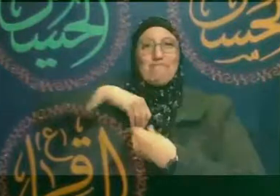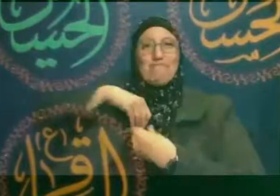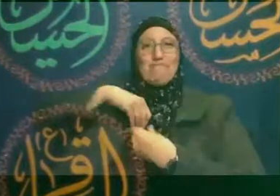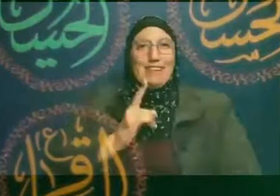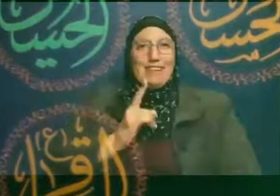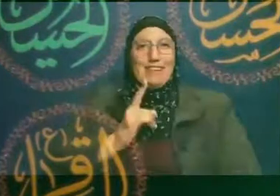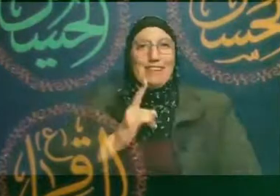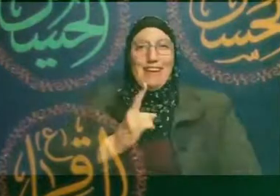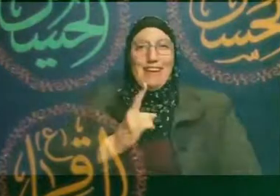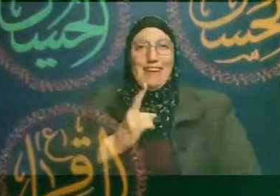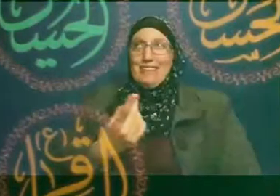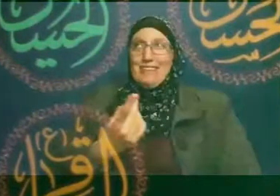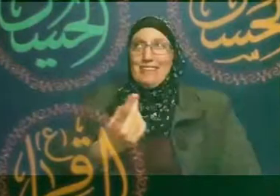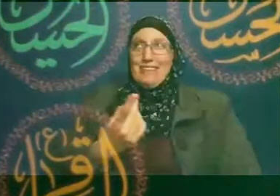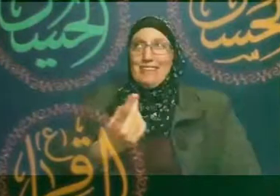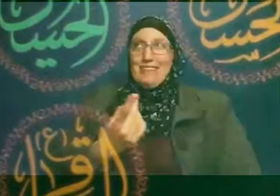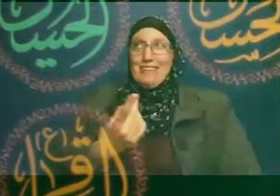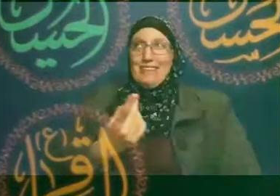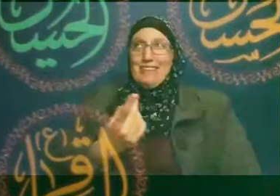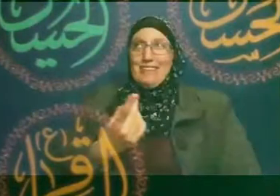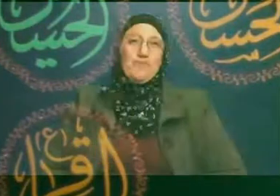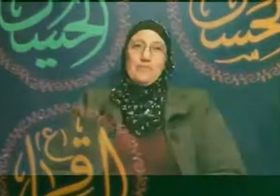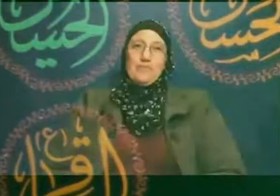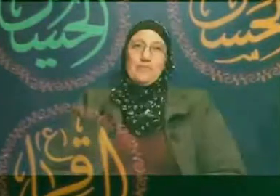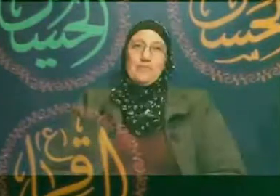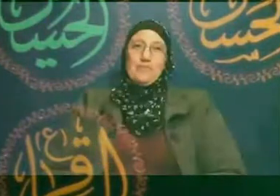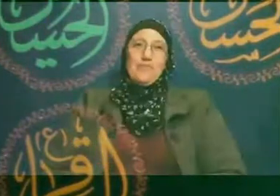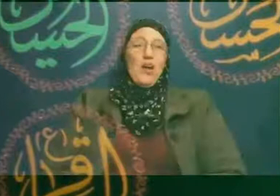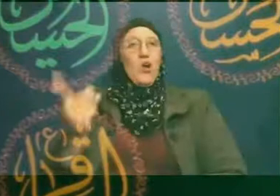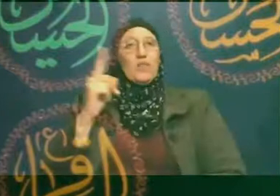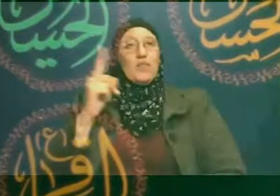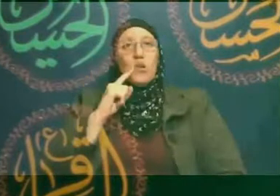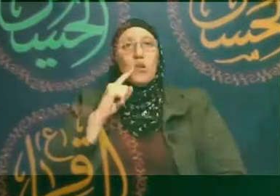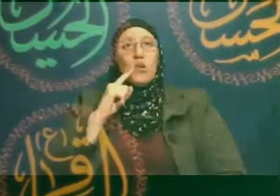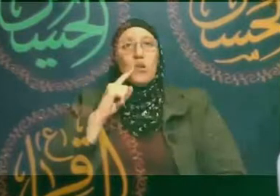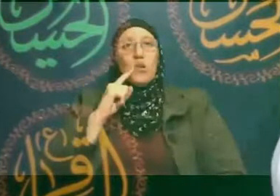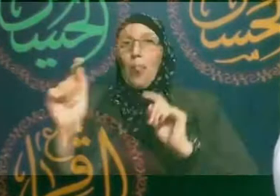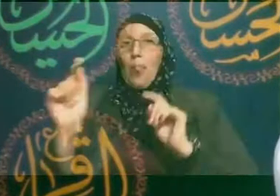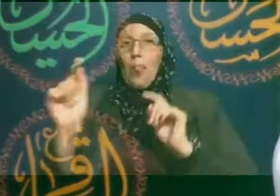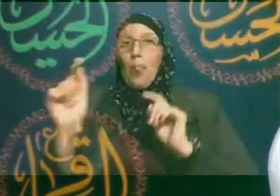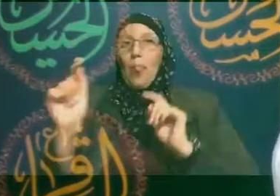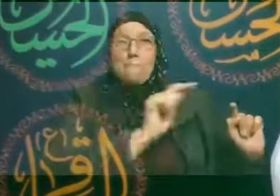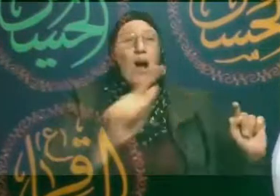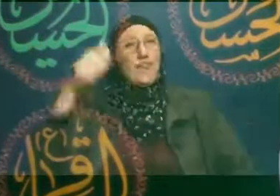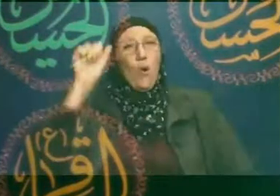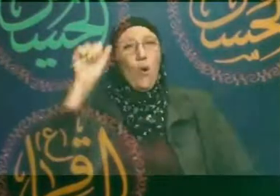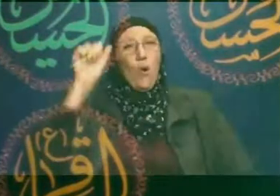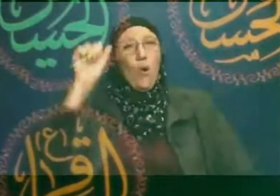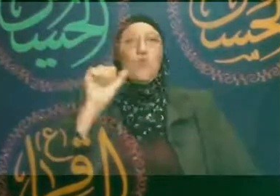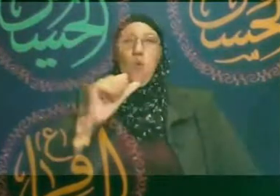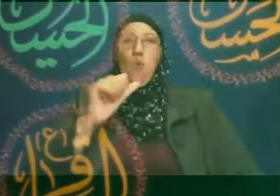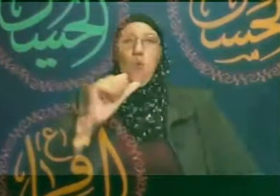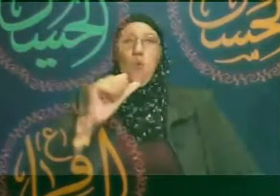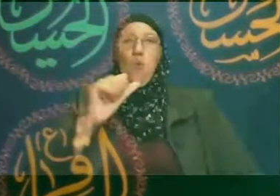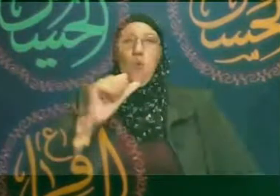that you talk for each other, you pray for each other, I know what your needs are. I will grant your needs even more than when you